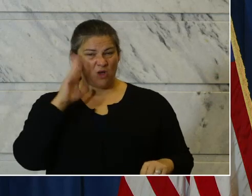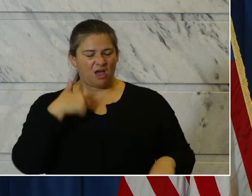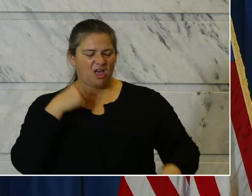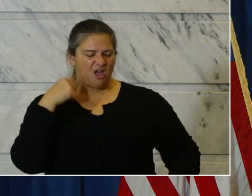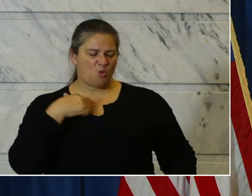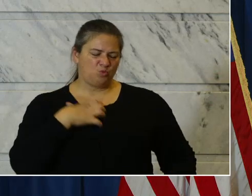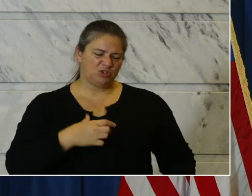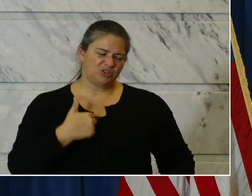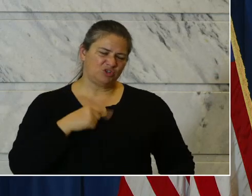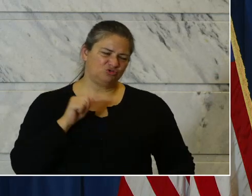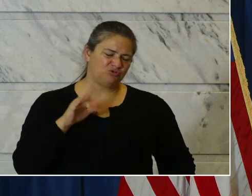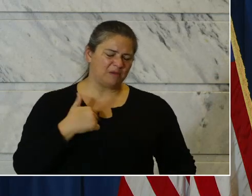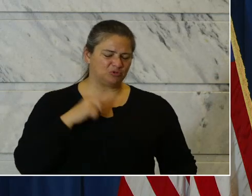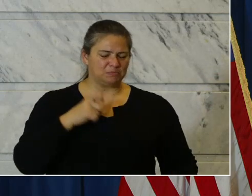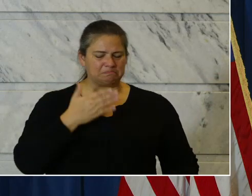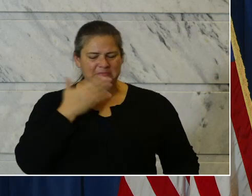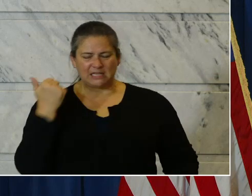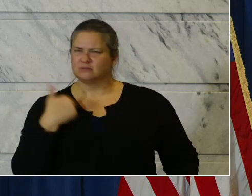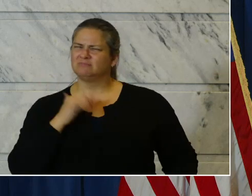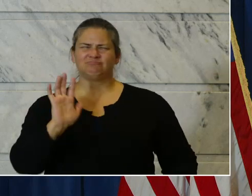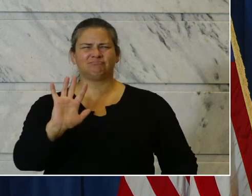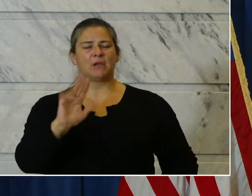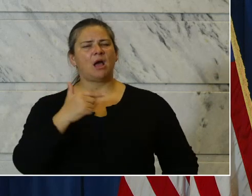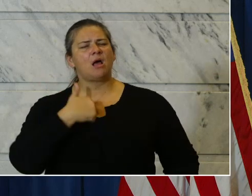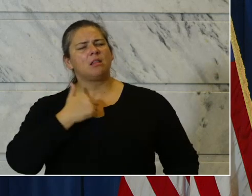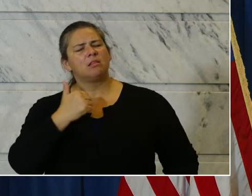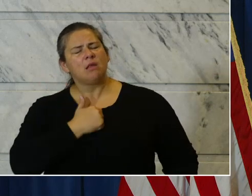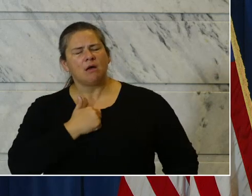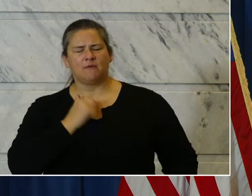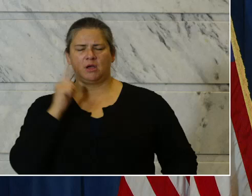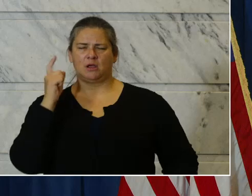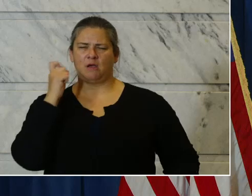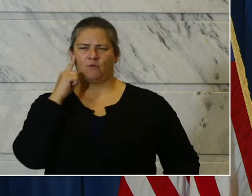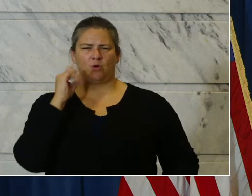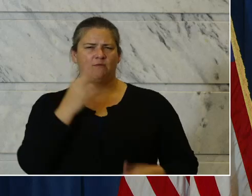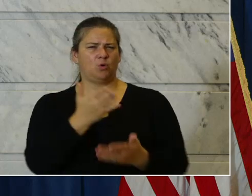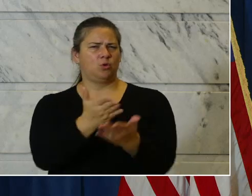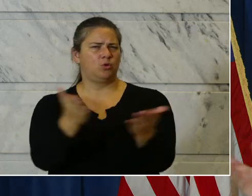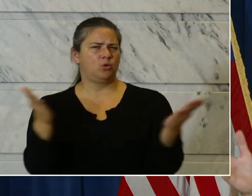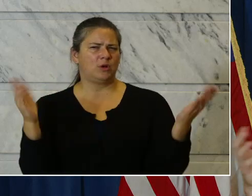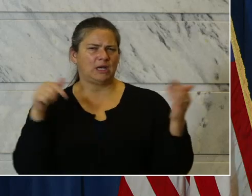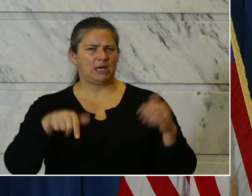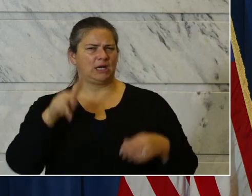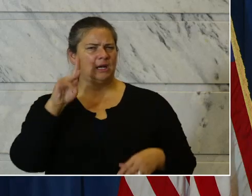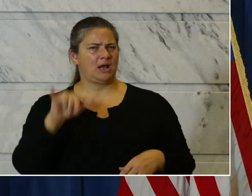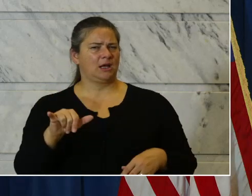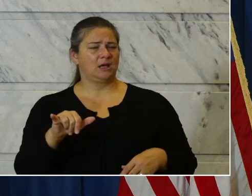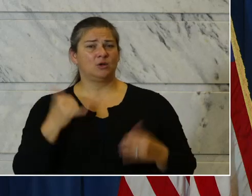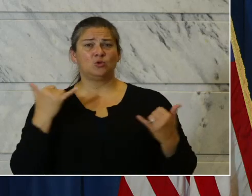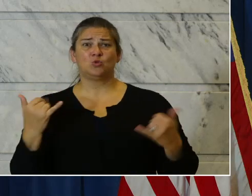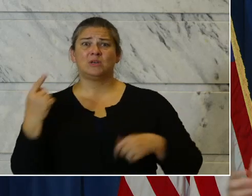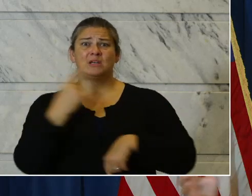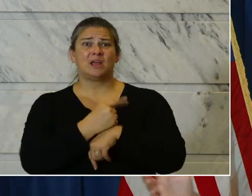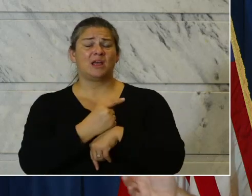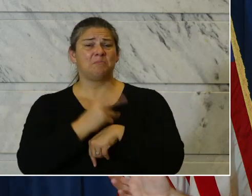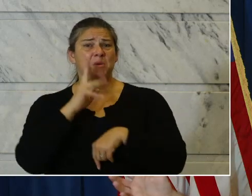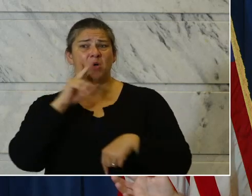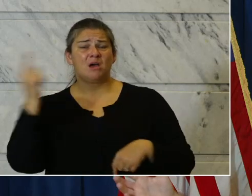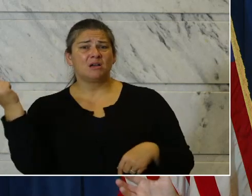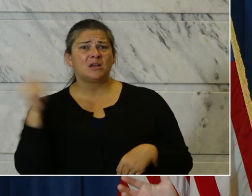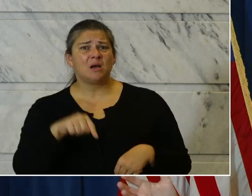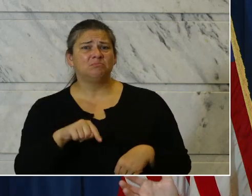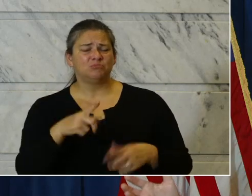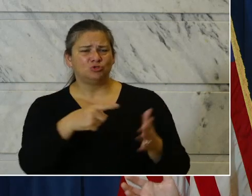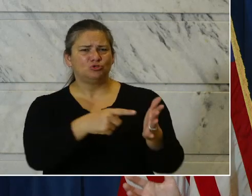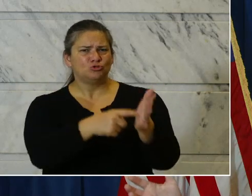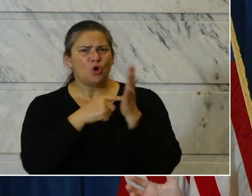harder. Listen, I love being the governor of the Commonwealth of Kentucky, even during these times, because today I had people come in and show me acts